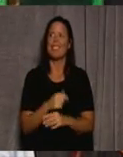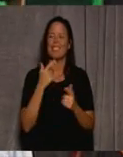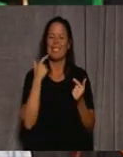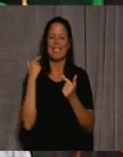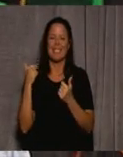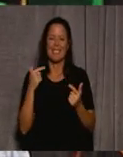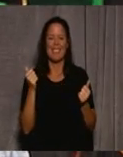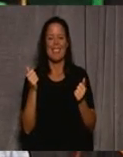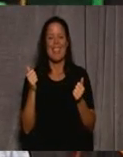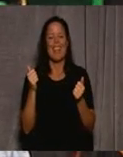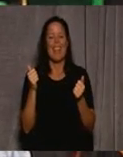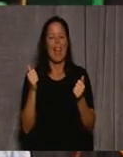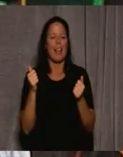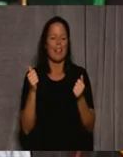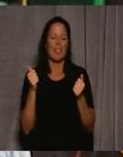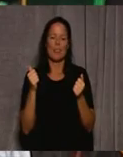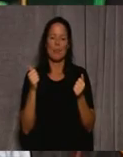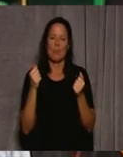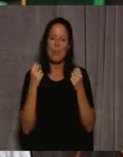And you made plenty of memories.